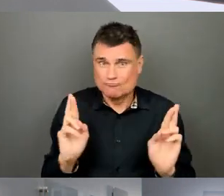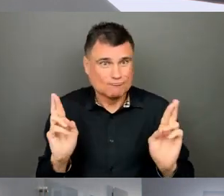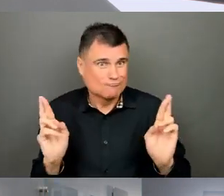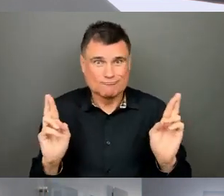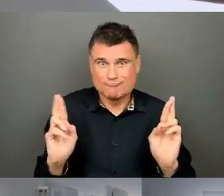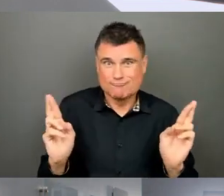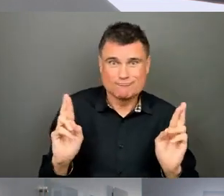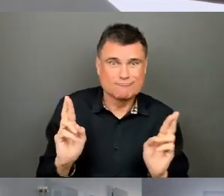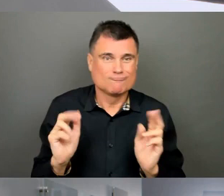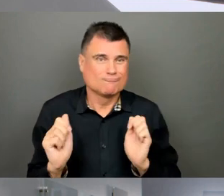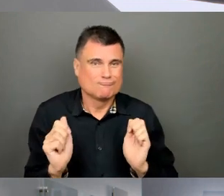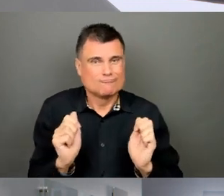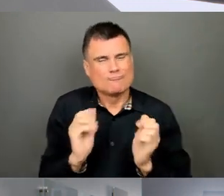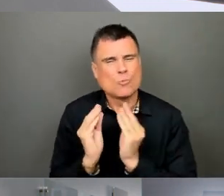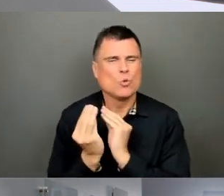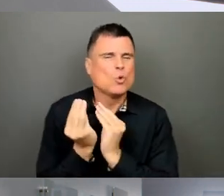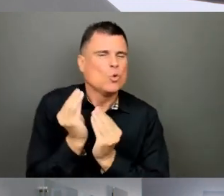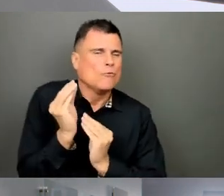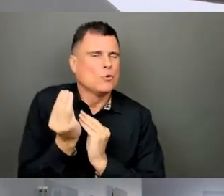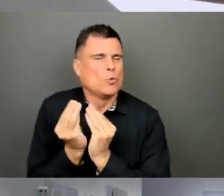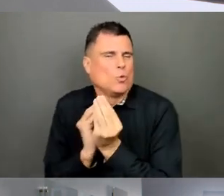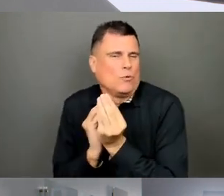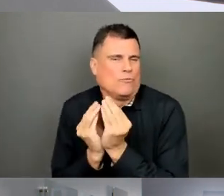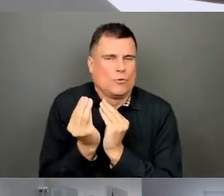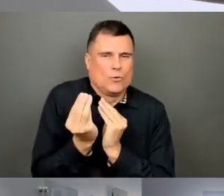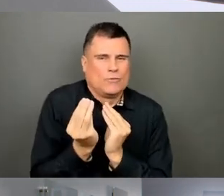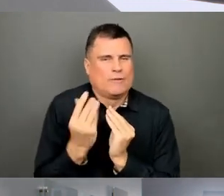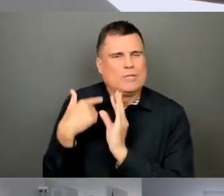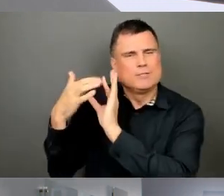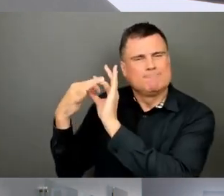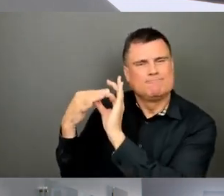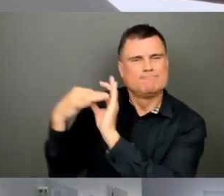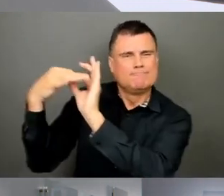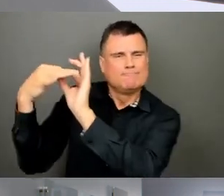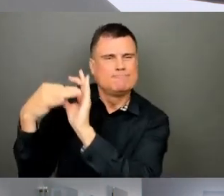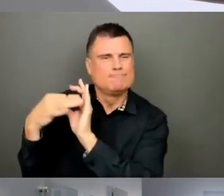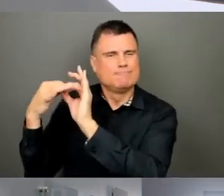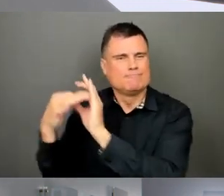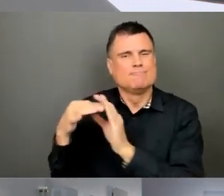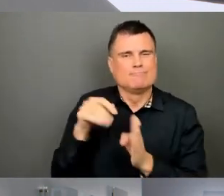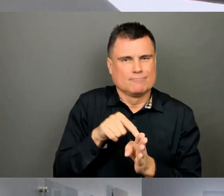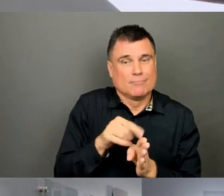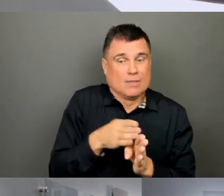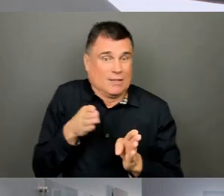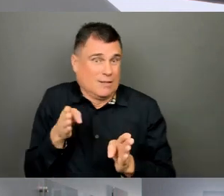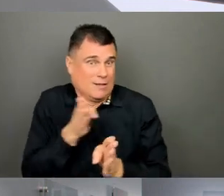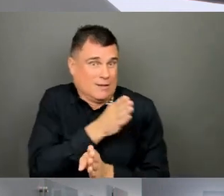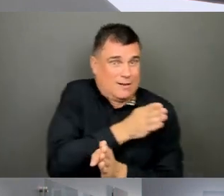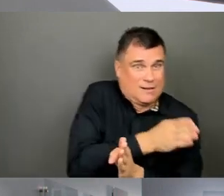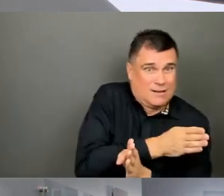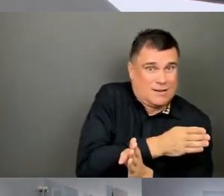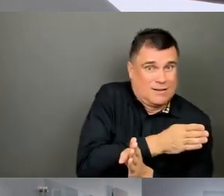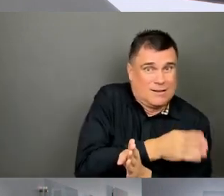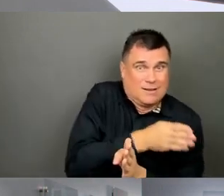All right, so starting to groove before you do the step. It's really important to get into the music a little bit. All right,